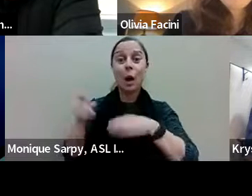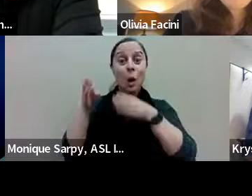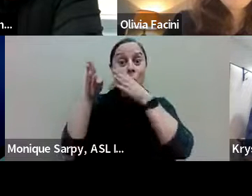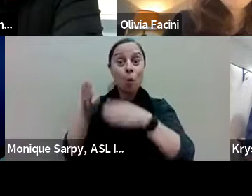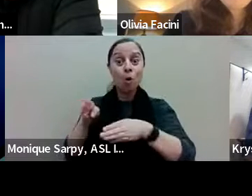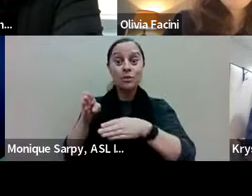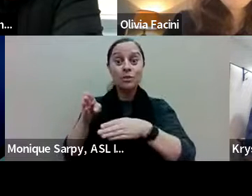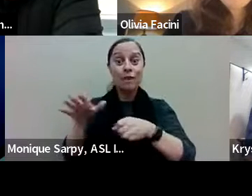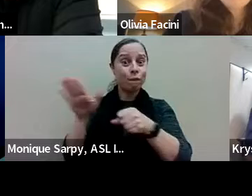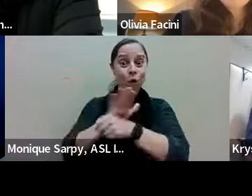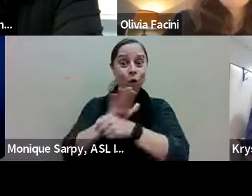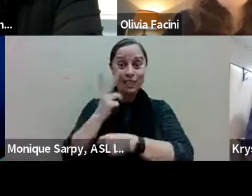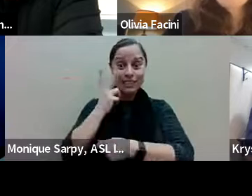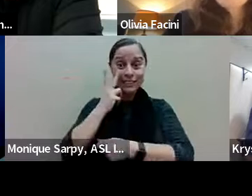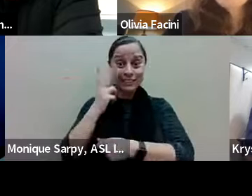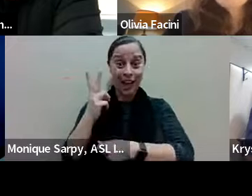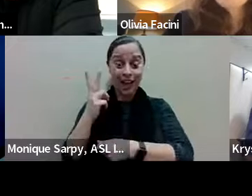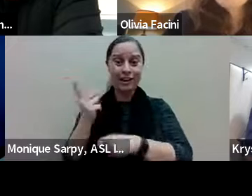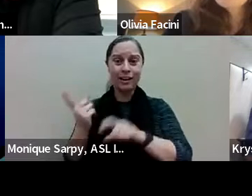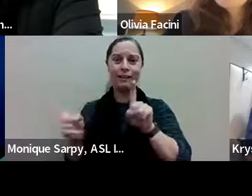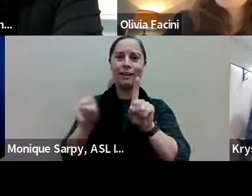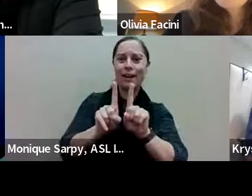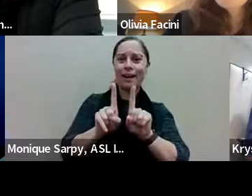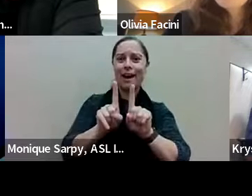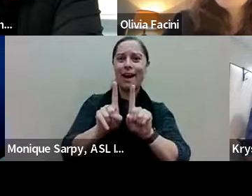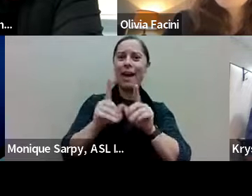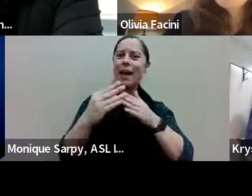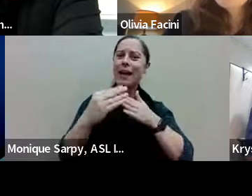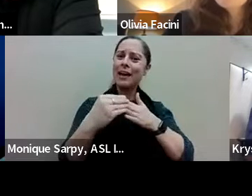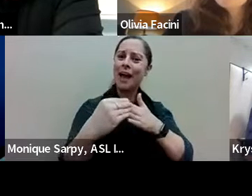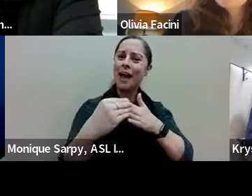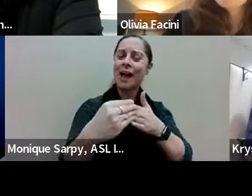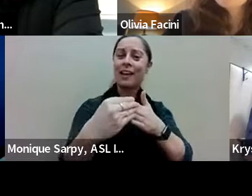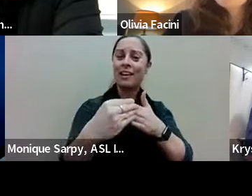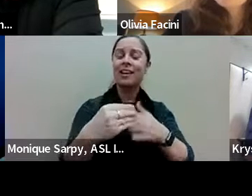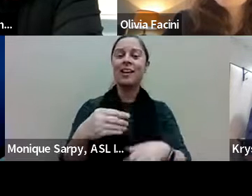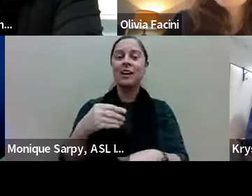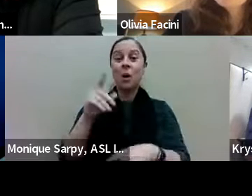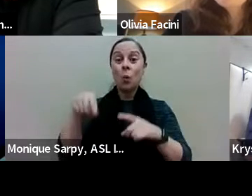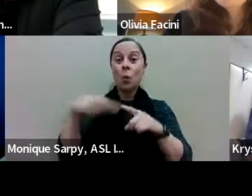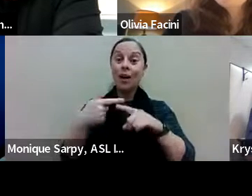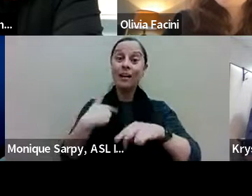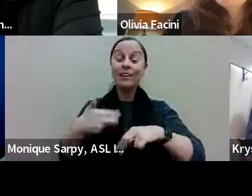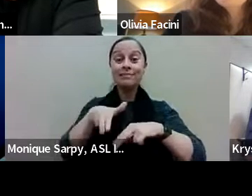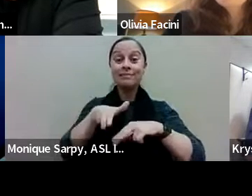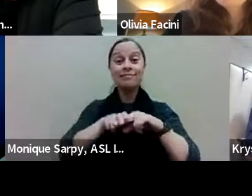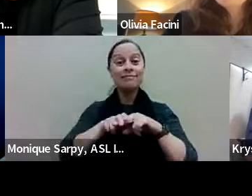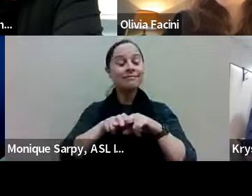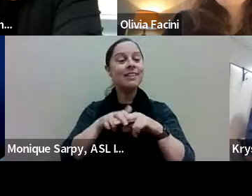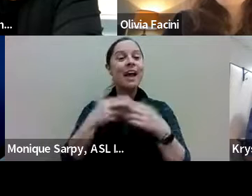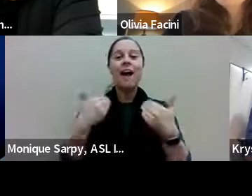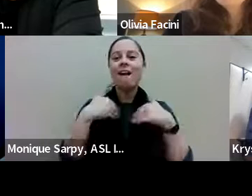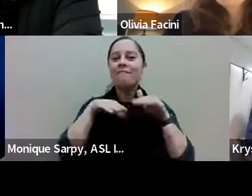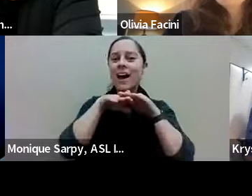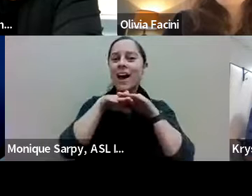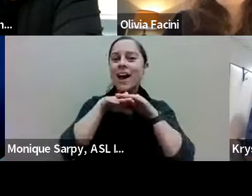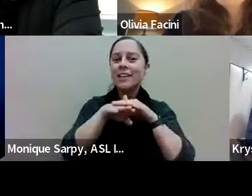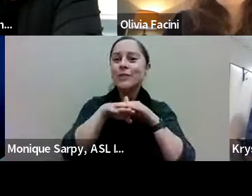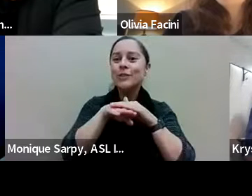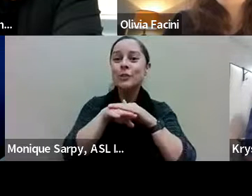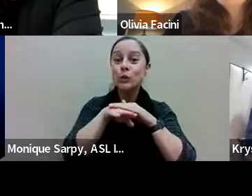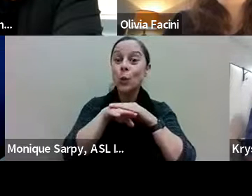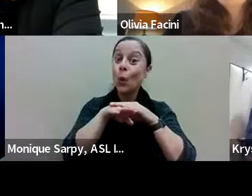sighted. And once being seated, having access to some working